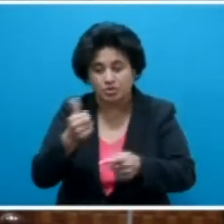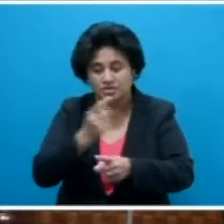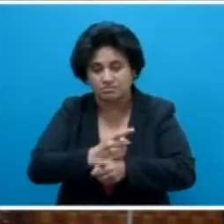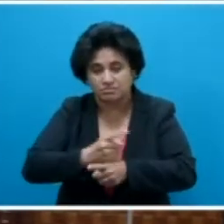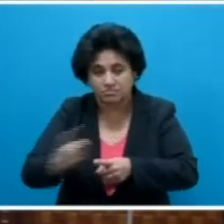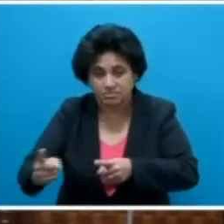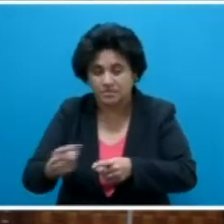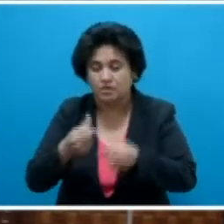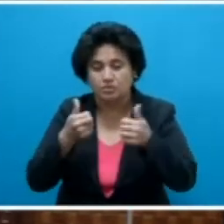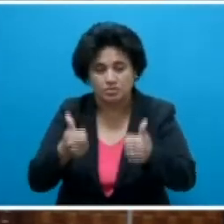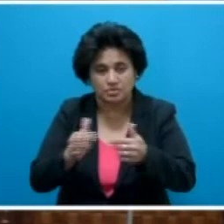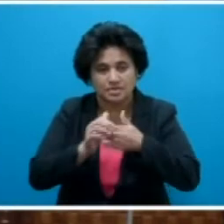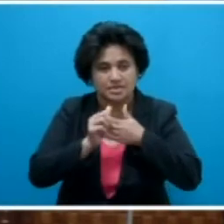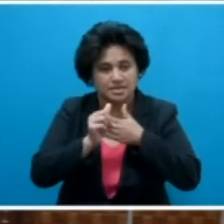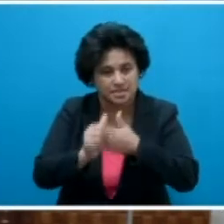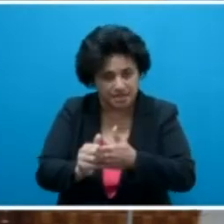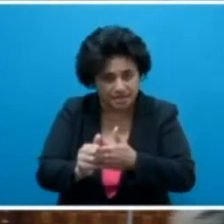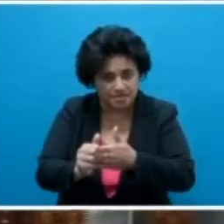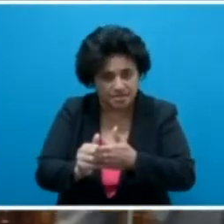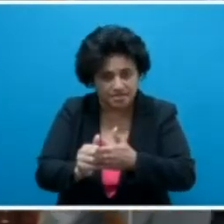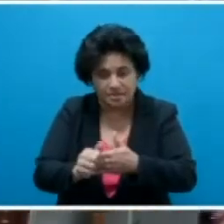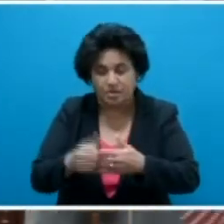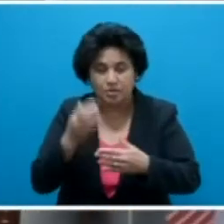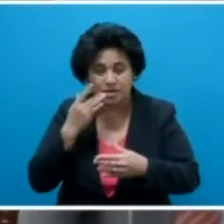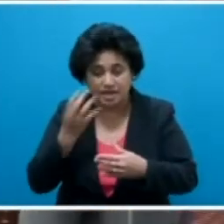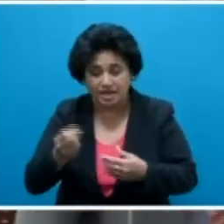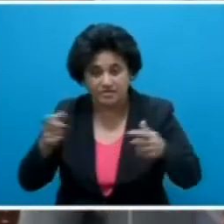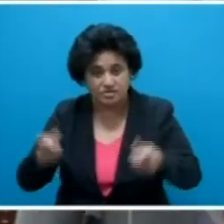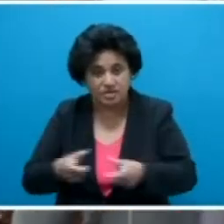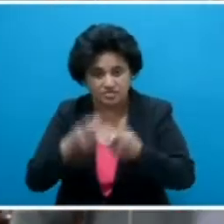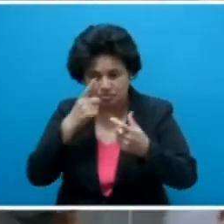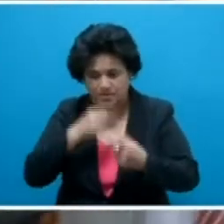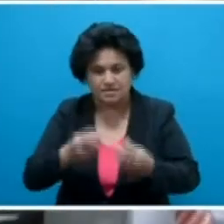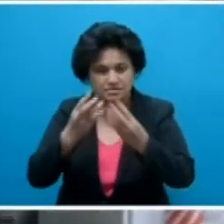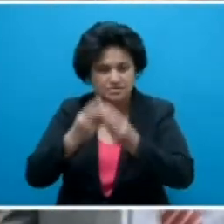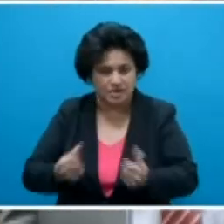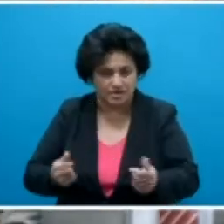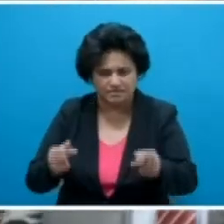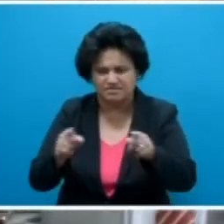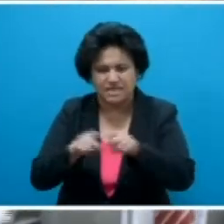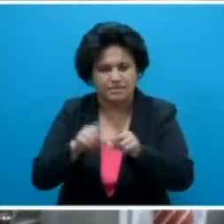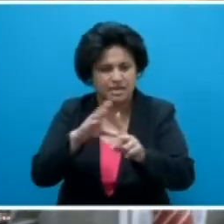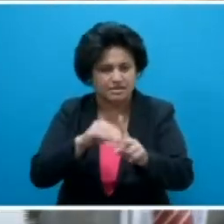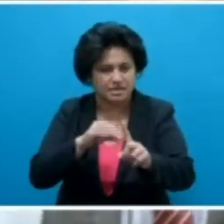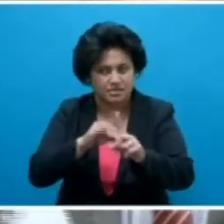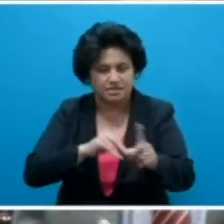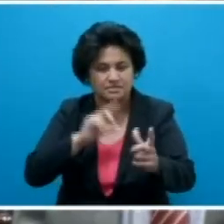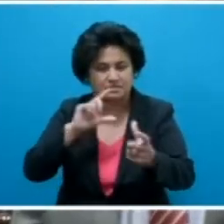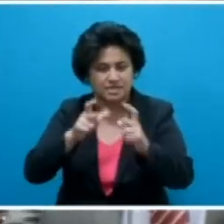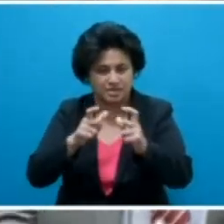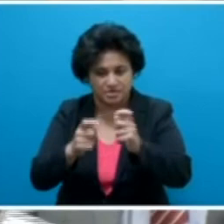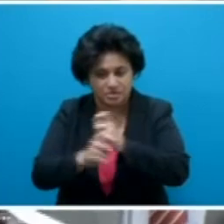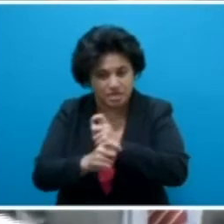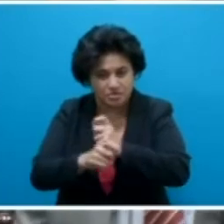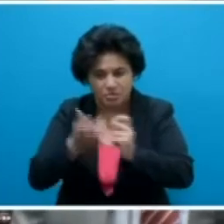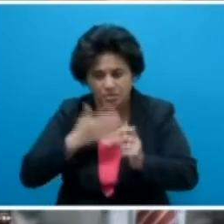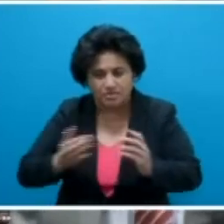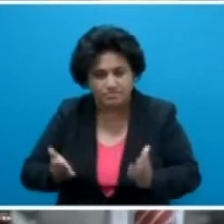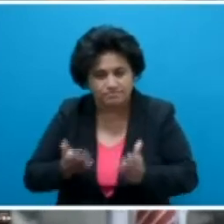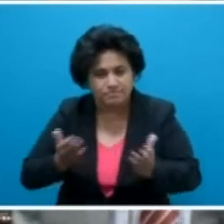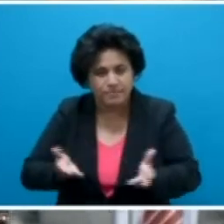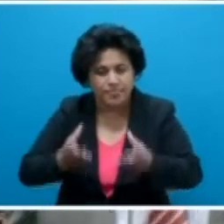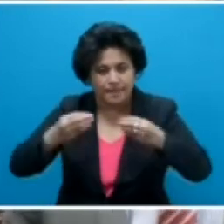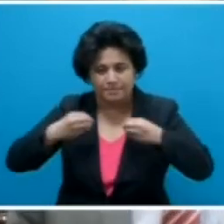in undertaking challenges such as climate change, and among other things, promote entrepreneurship in order